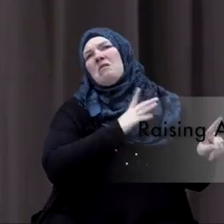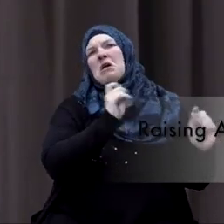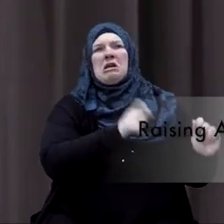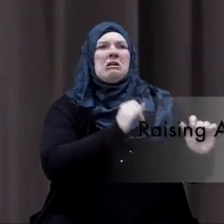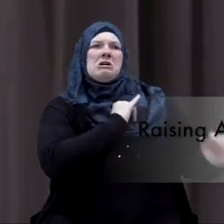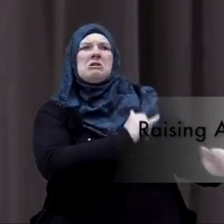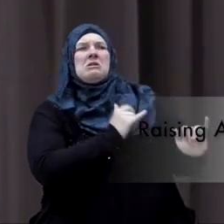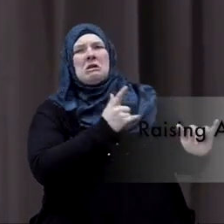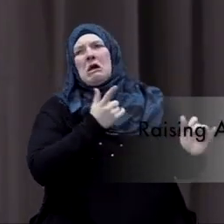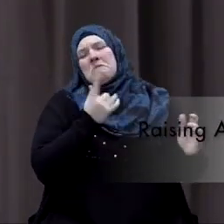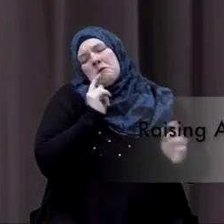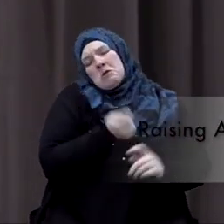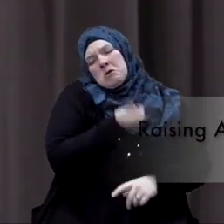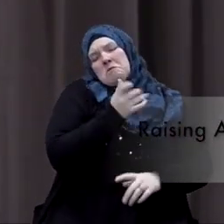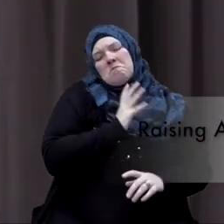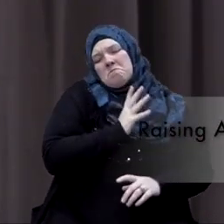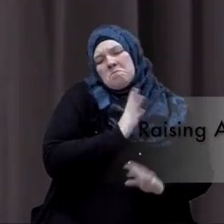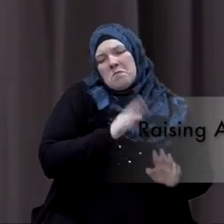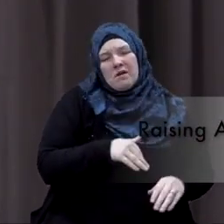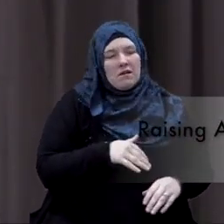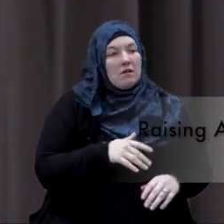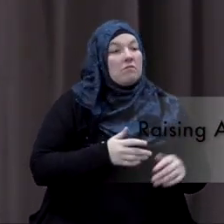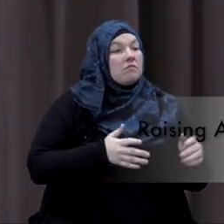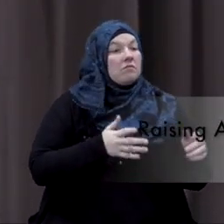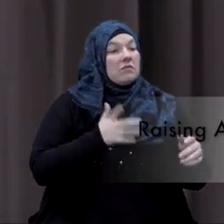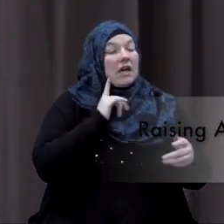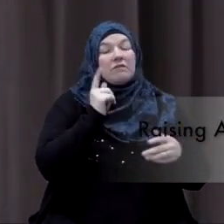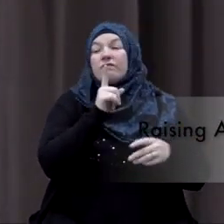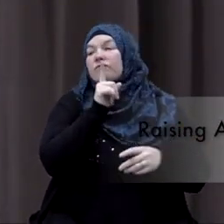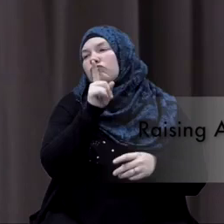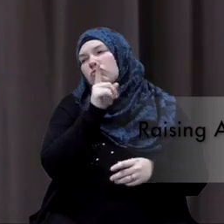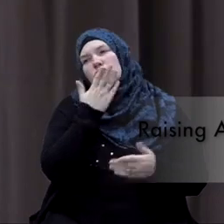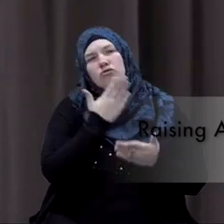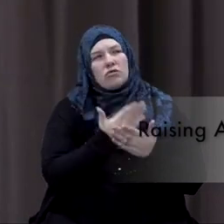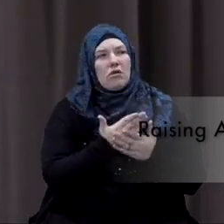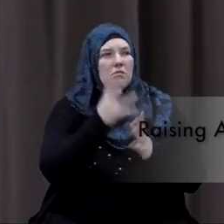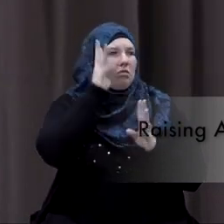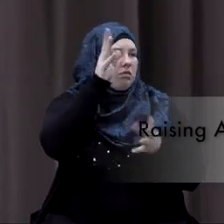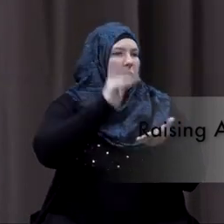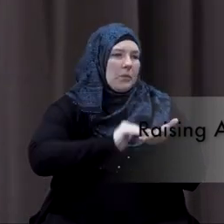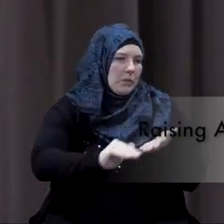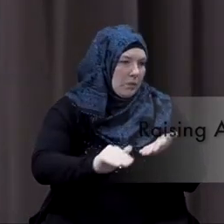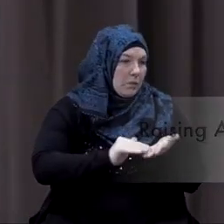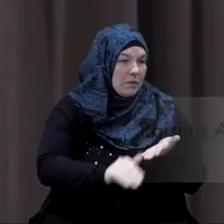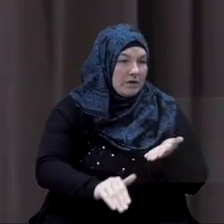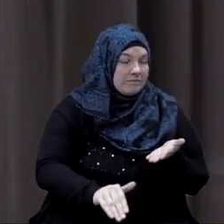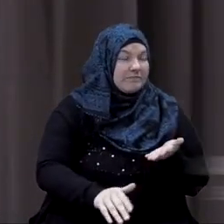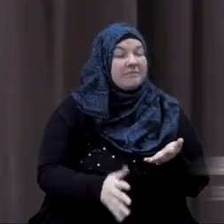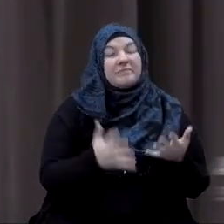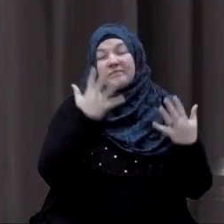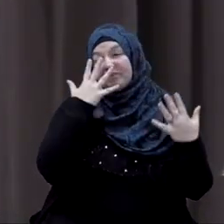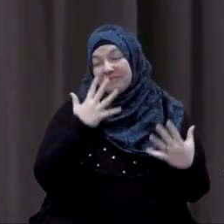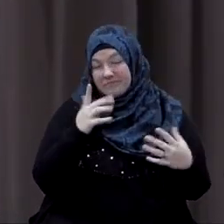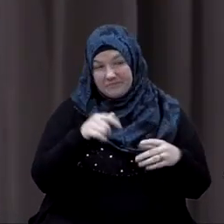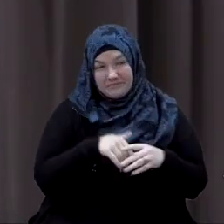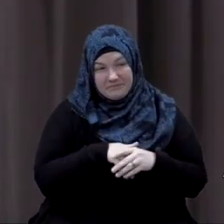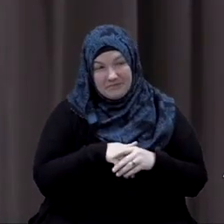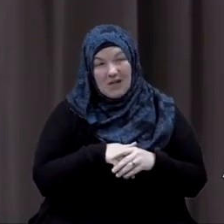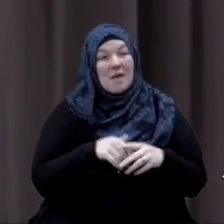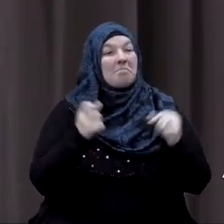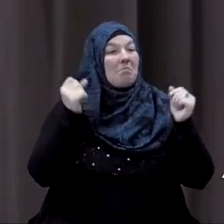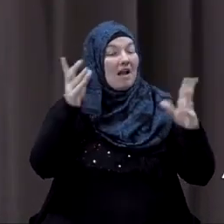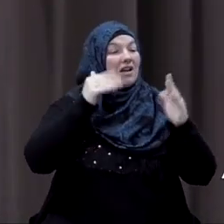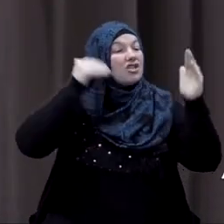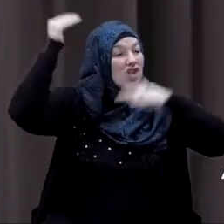logic? Because most of us, unfortunately, are running by also false